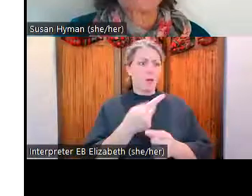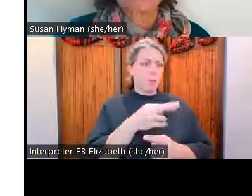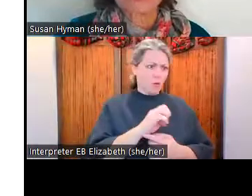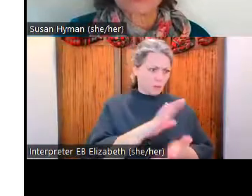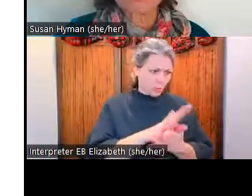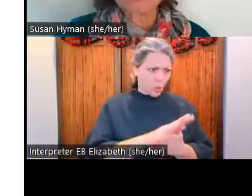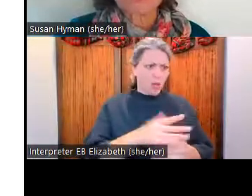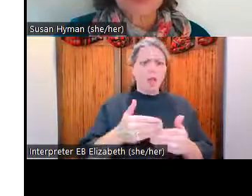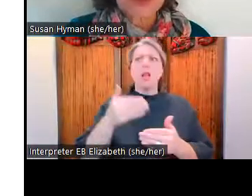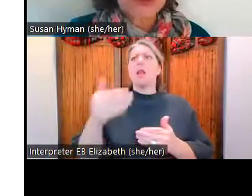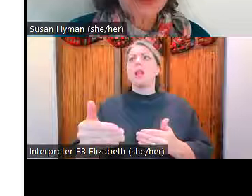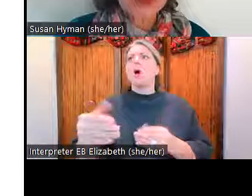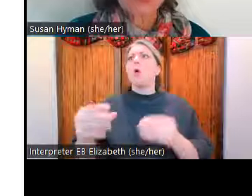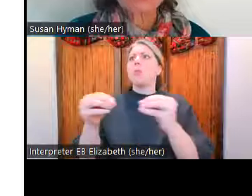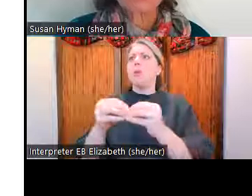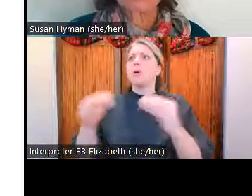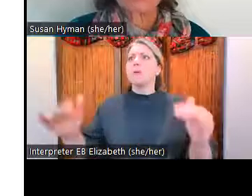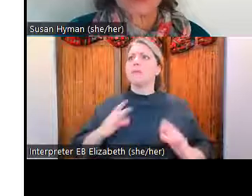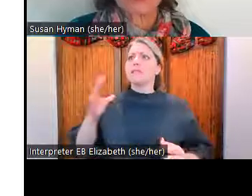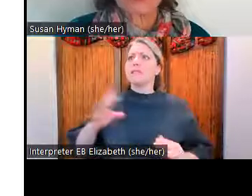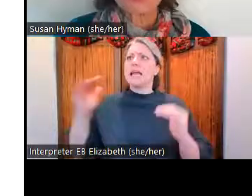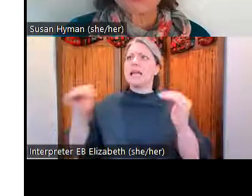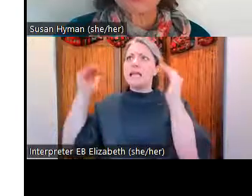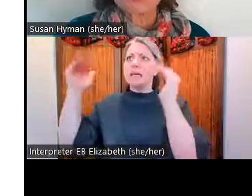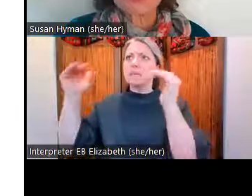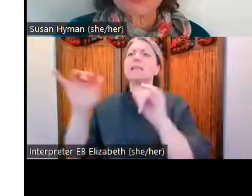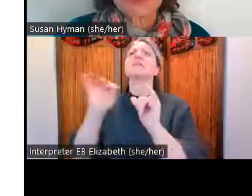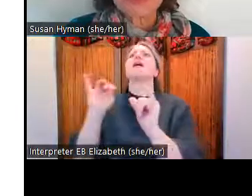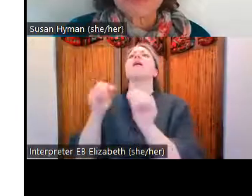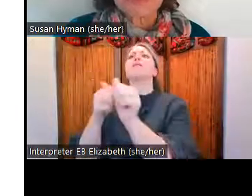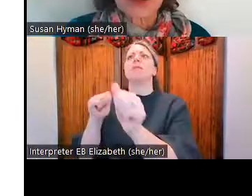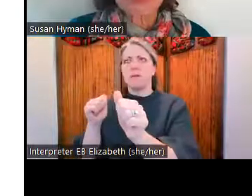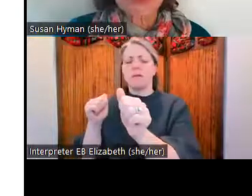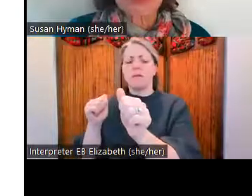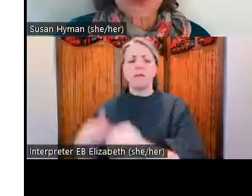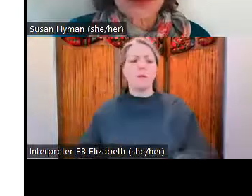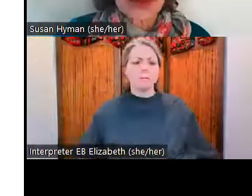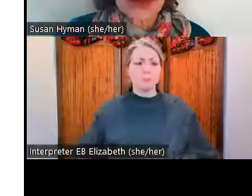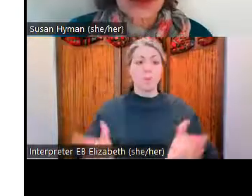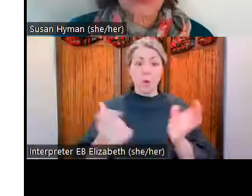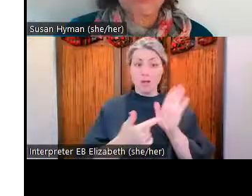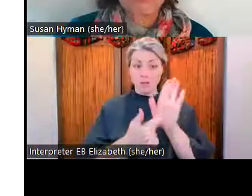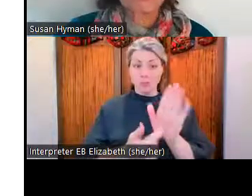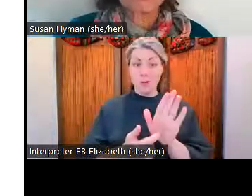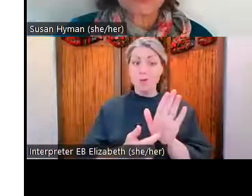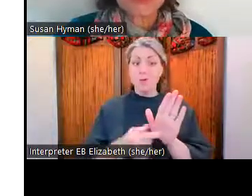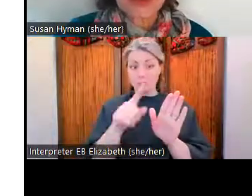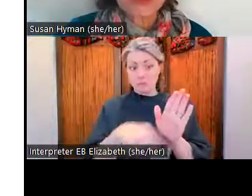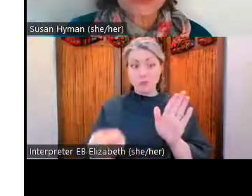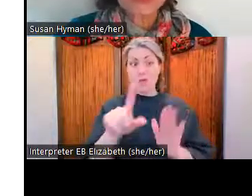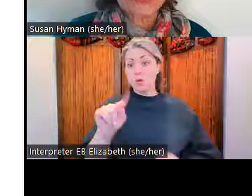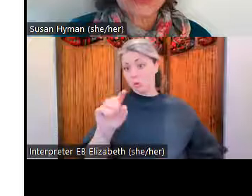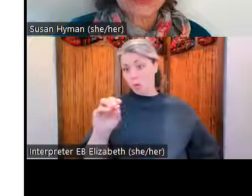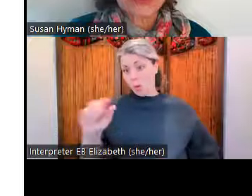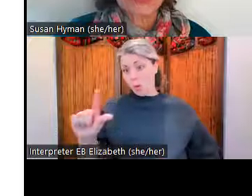more sophisticated. I want to point out some terrific support tools that